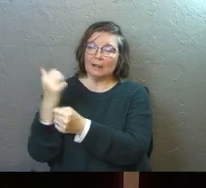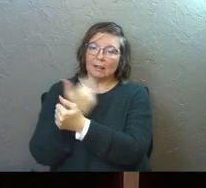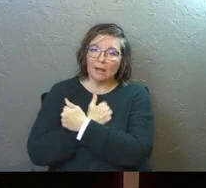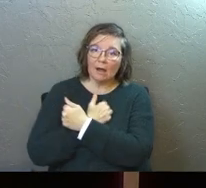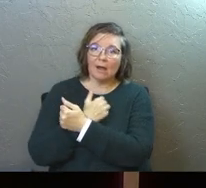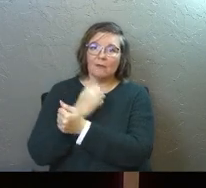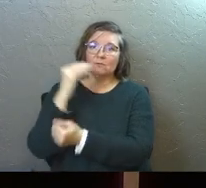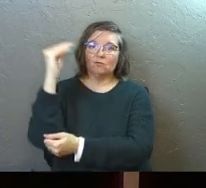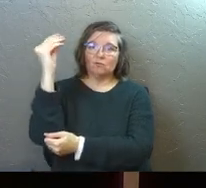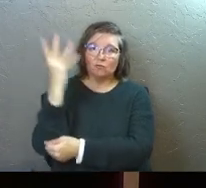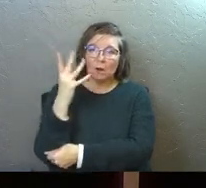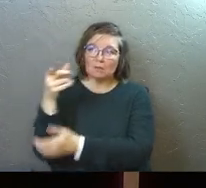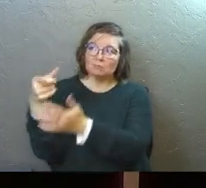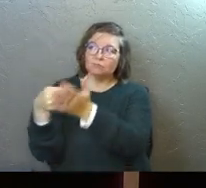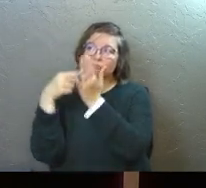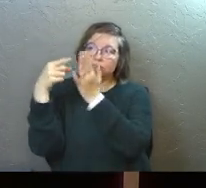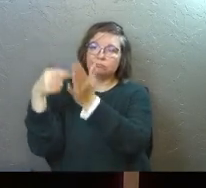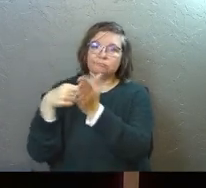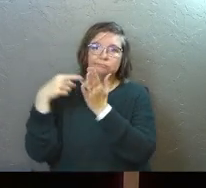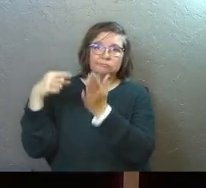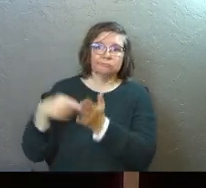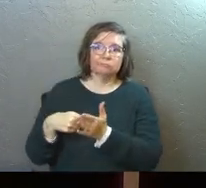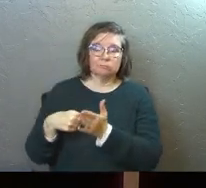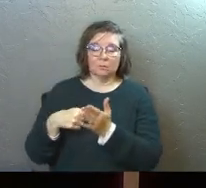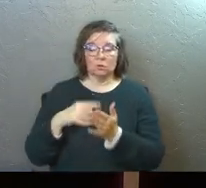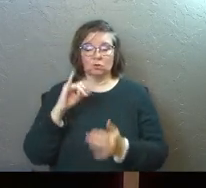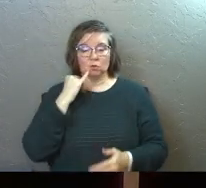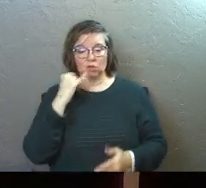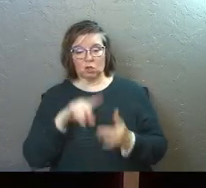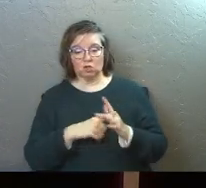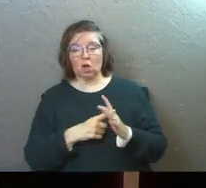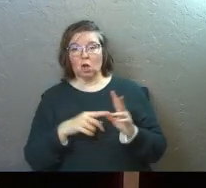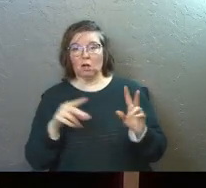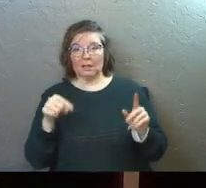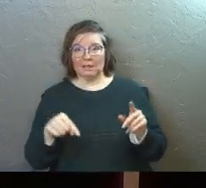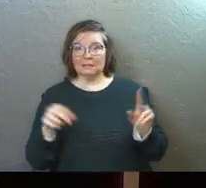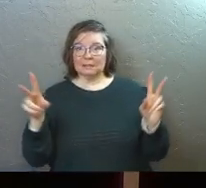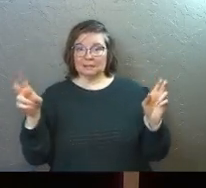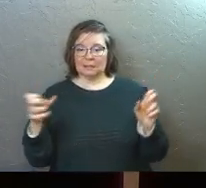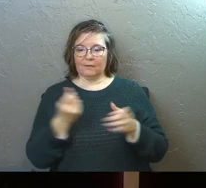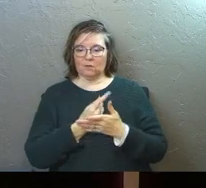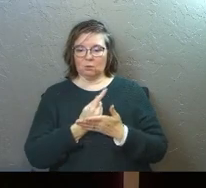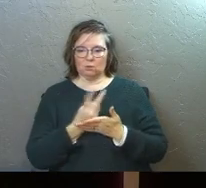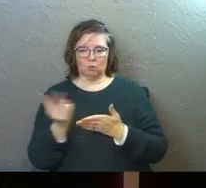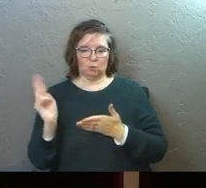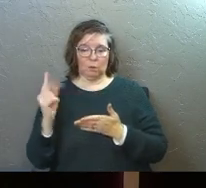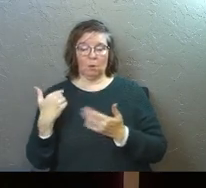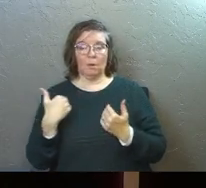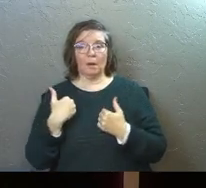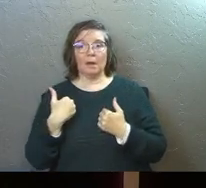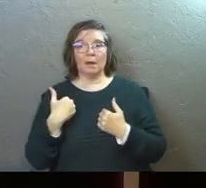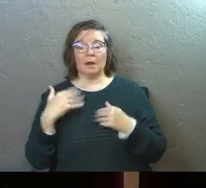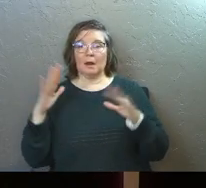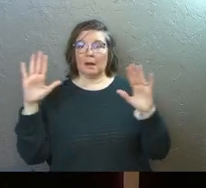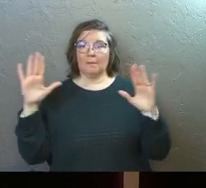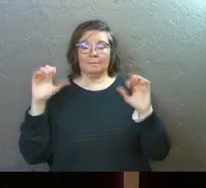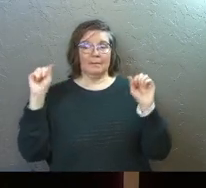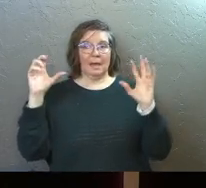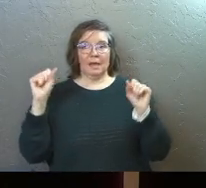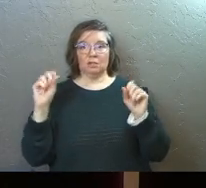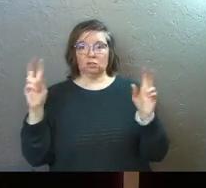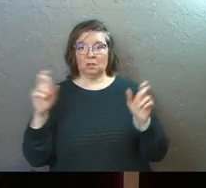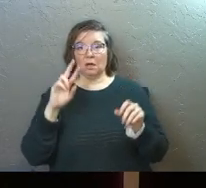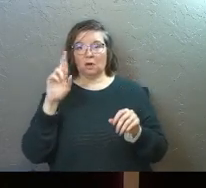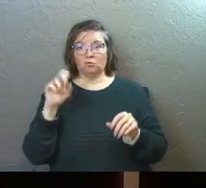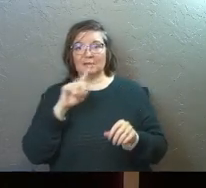love, through his grace in our hearts and in our lives. And so Josh started this series off, and a couple weeks ago we had an amazing service,